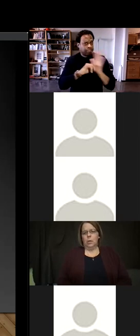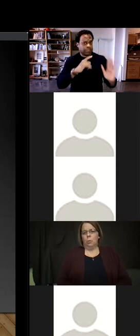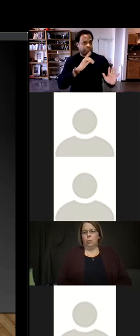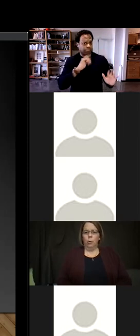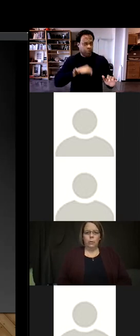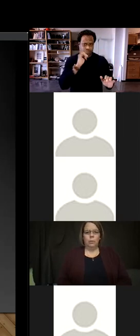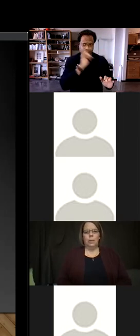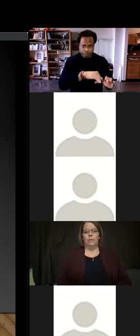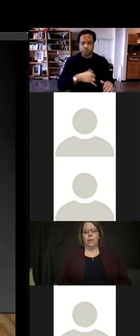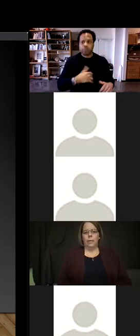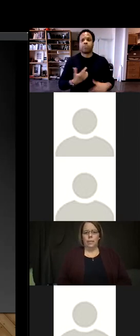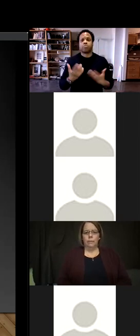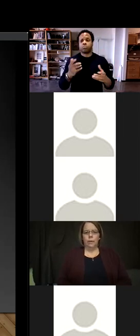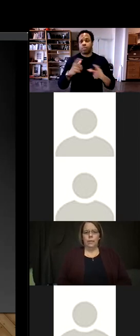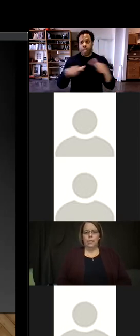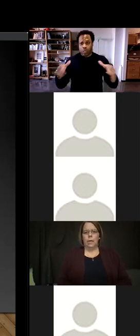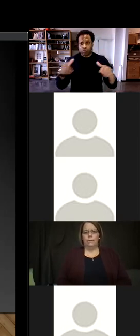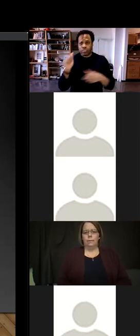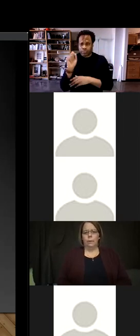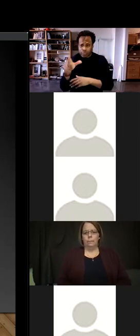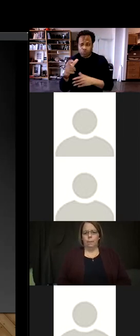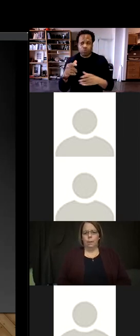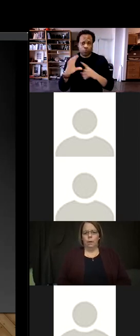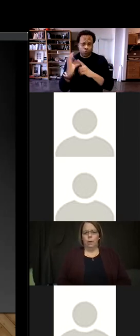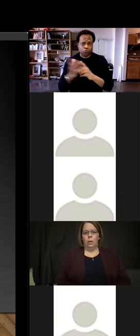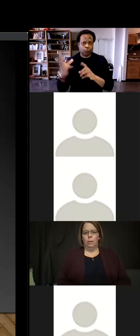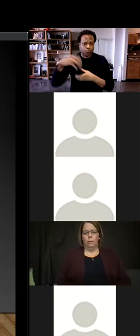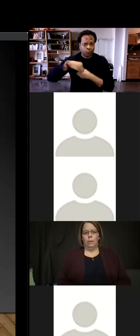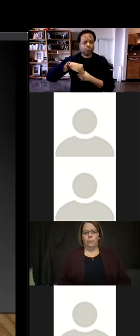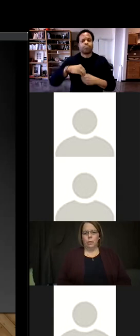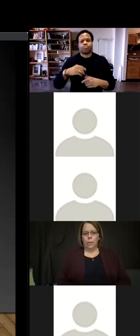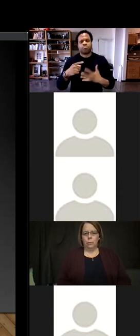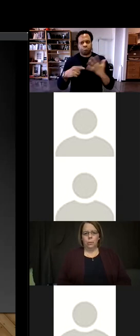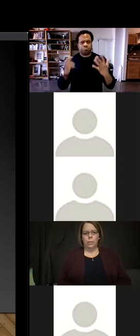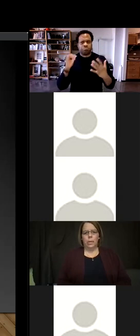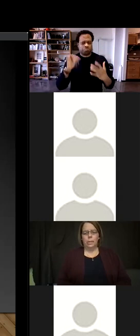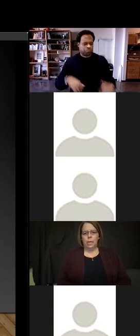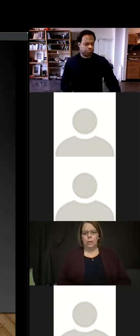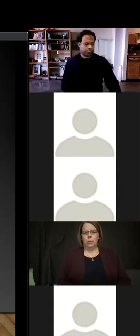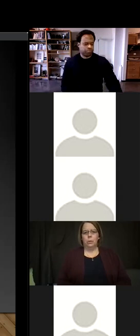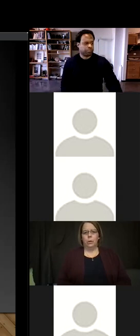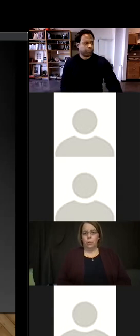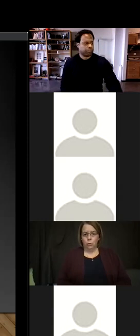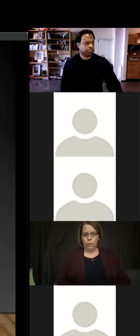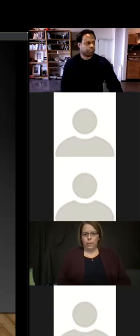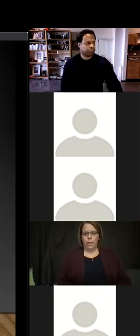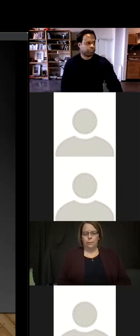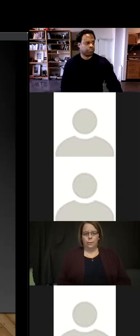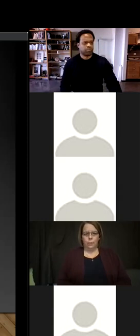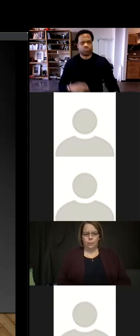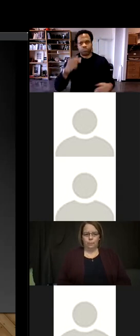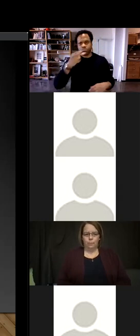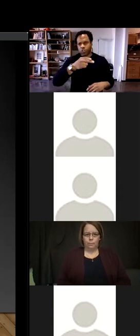means they're proud to be deaf. They identify as deaf. Their first language was ASL. They're culturally